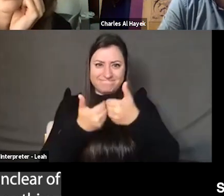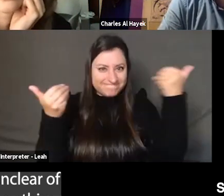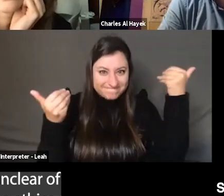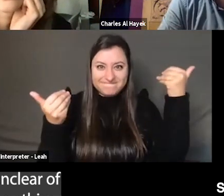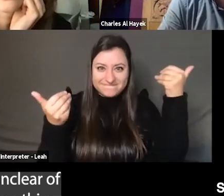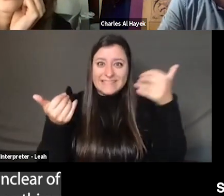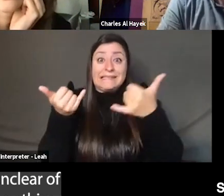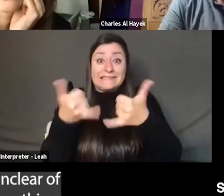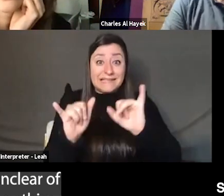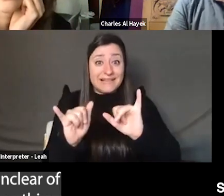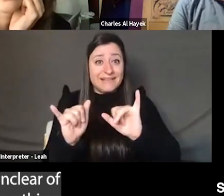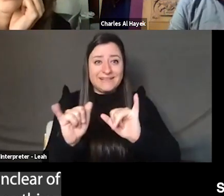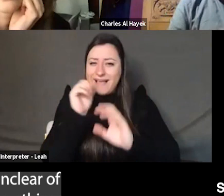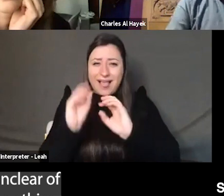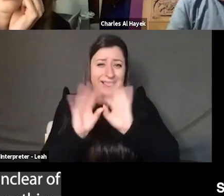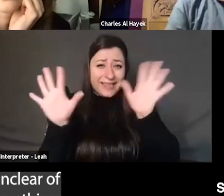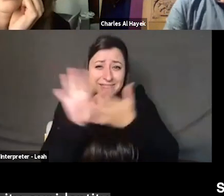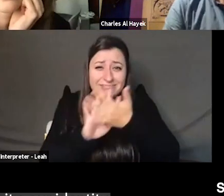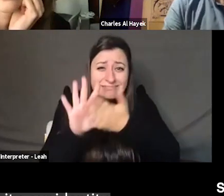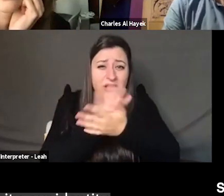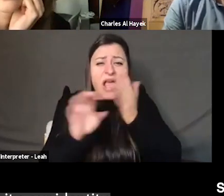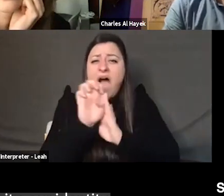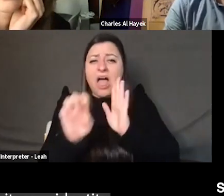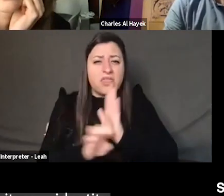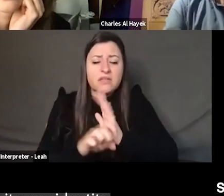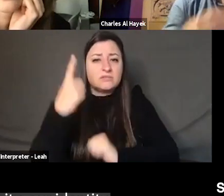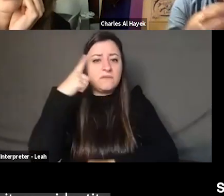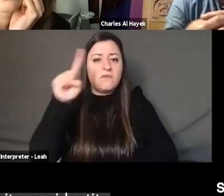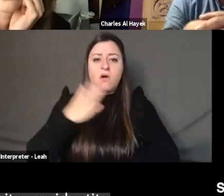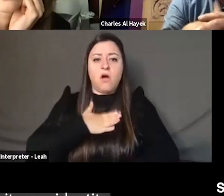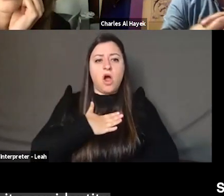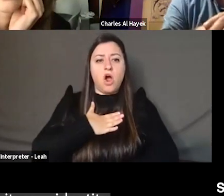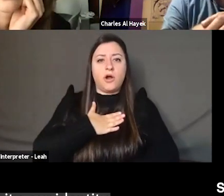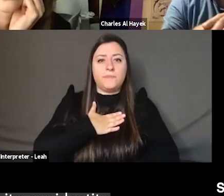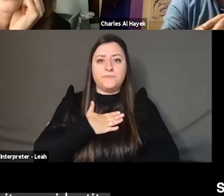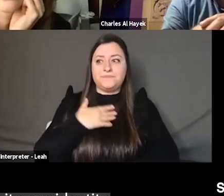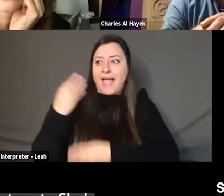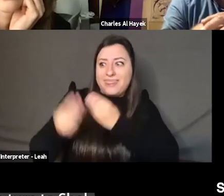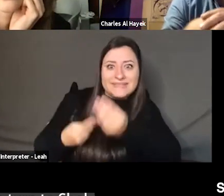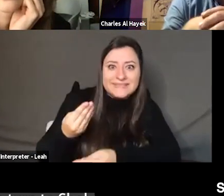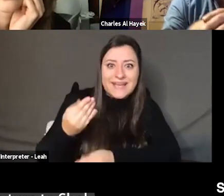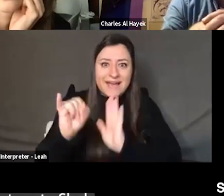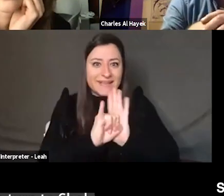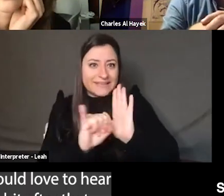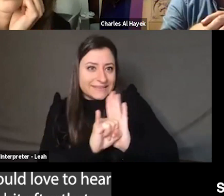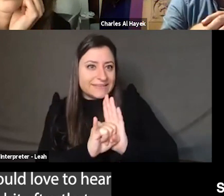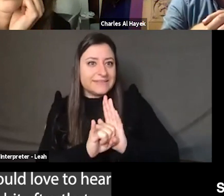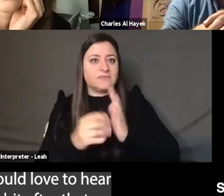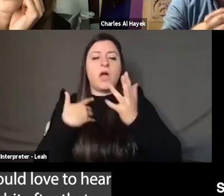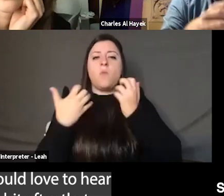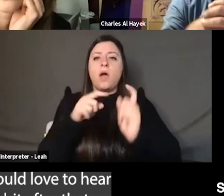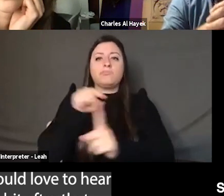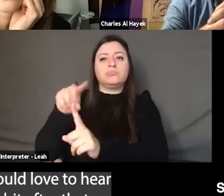are still unclear of what are the ethics regarding our ethnicity, our identity. And I just want to turn to Charles. And